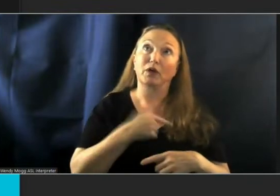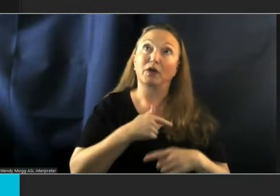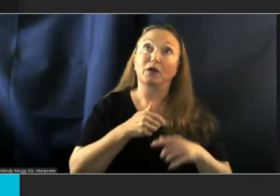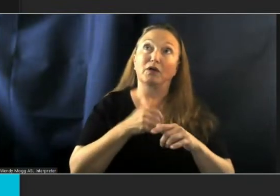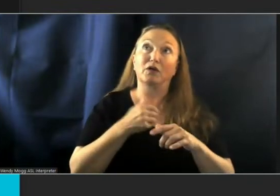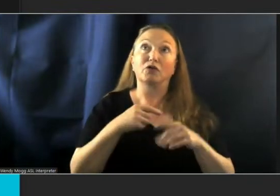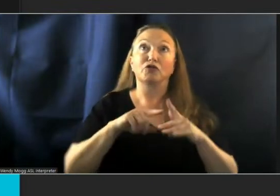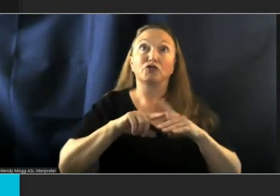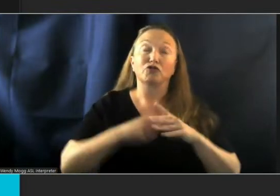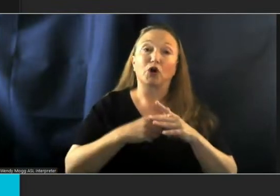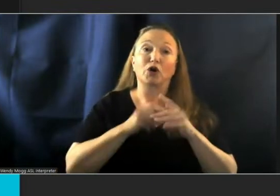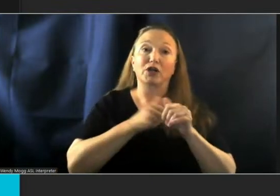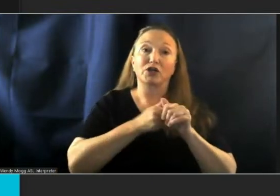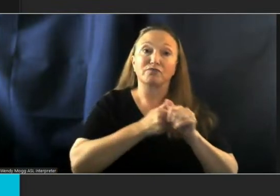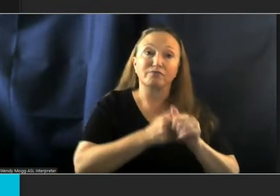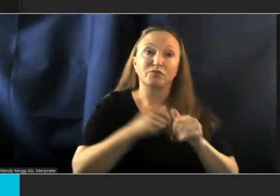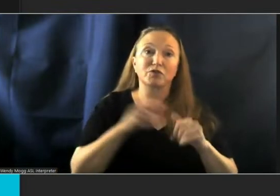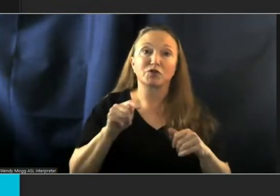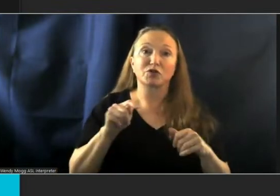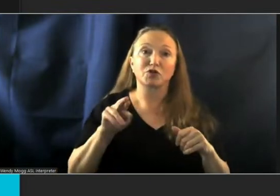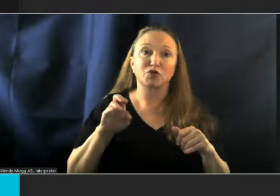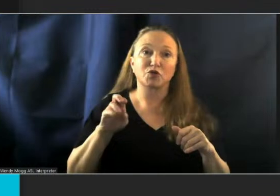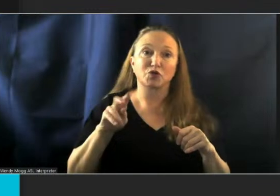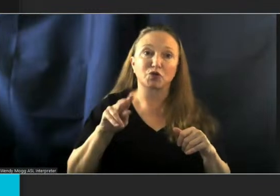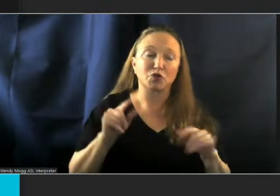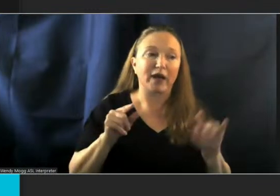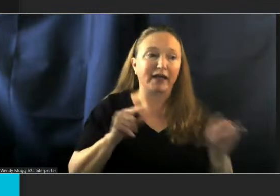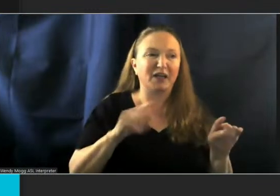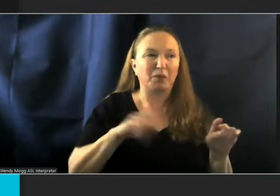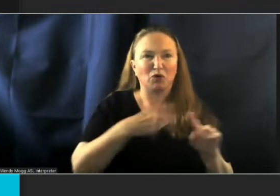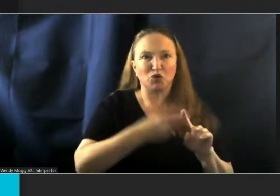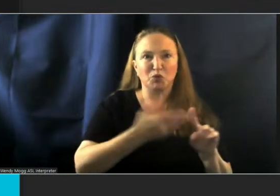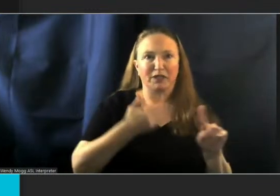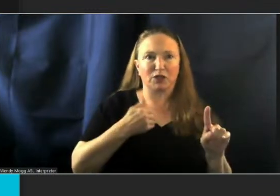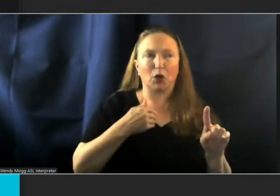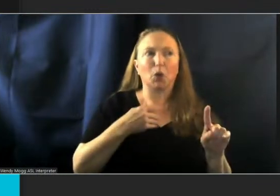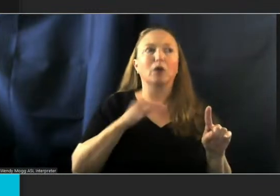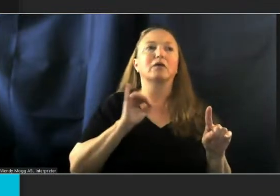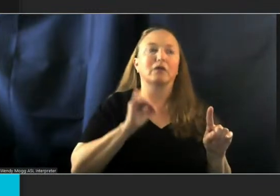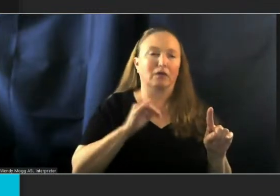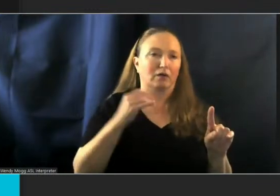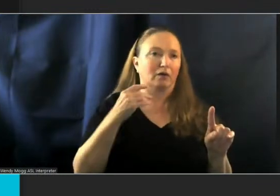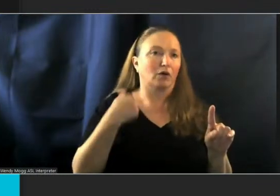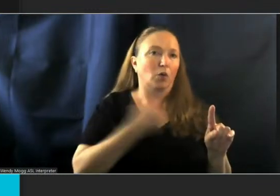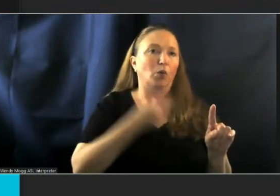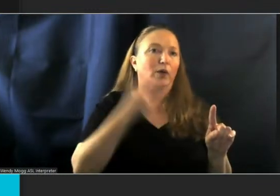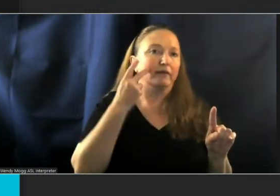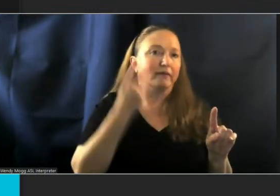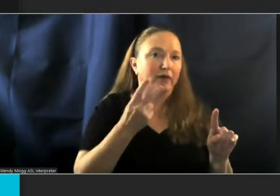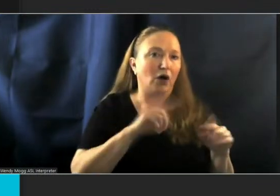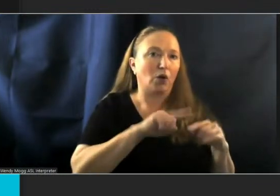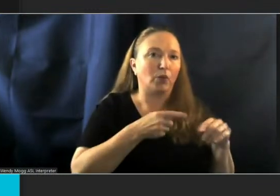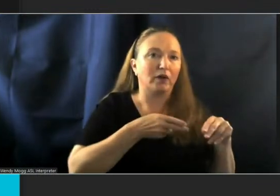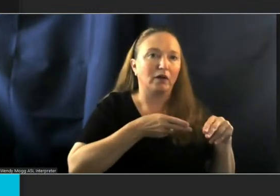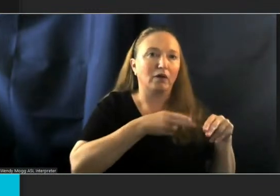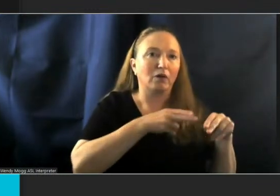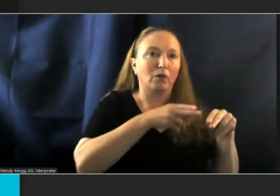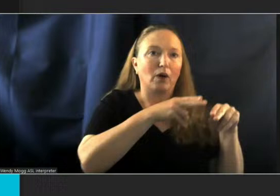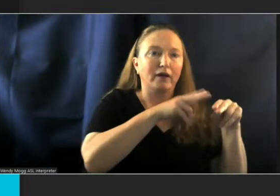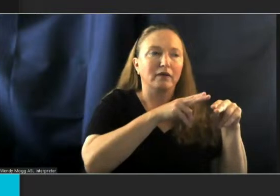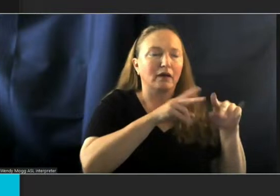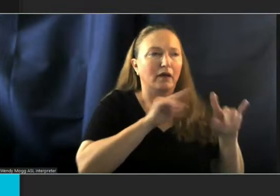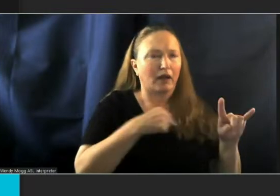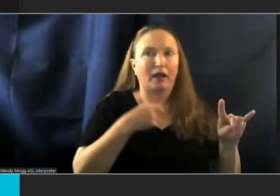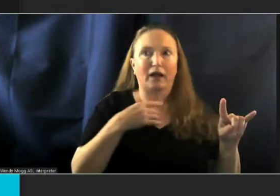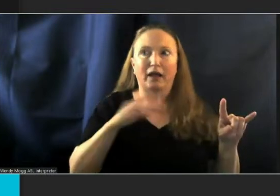So we were seeing indicators that our numbers were rising, but it was rising, our numbers were rising, and I kept saying, we're